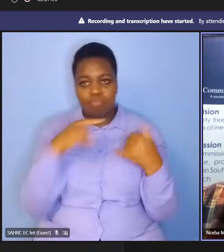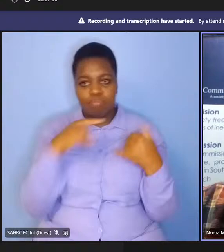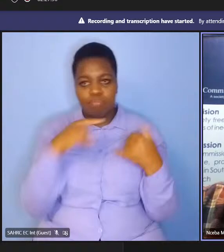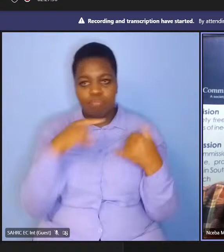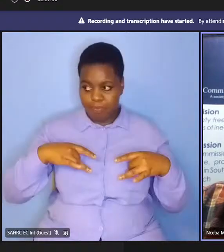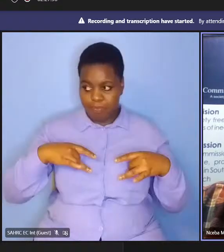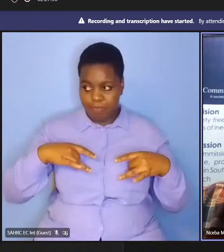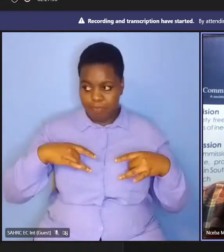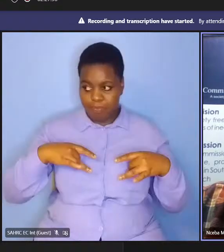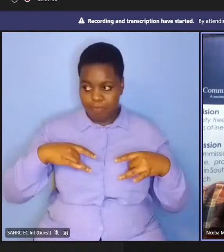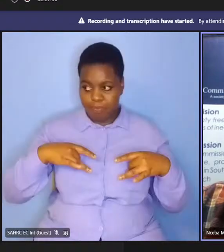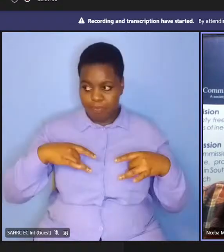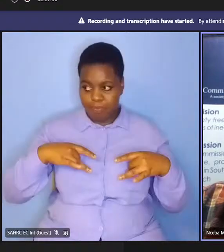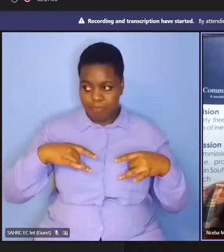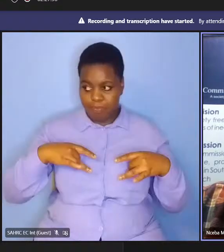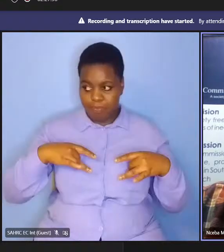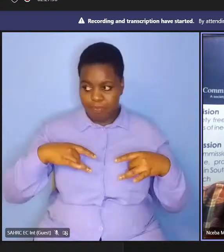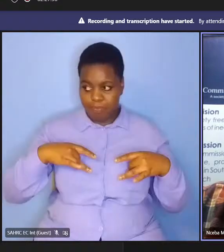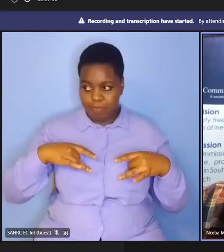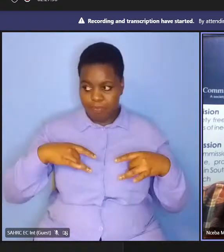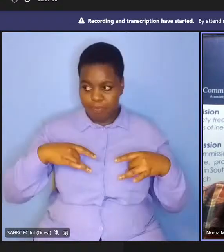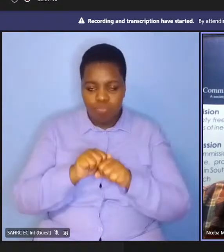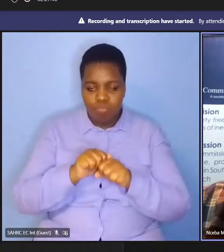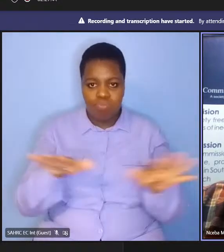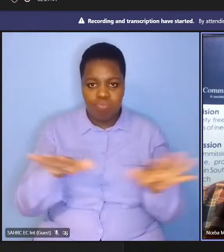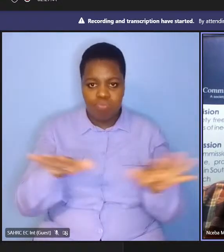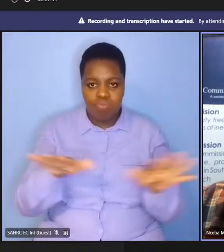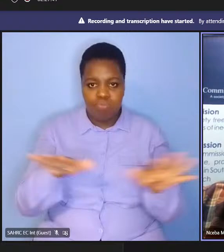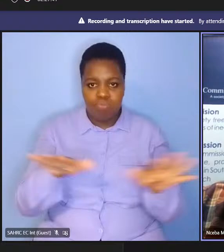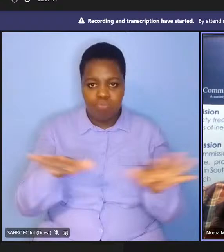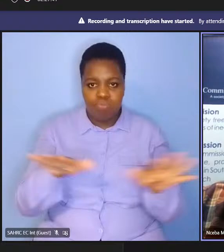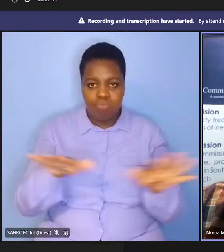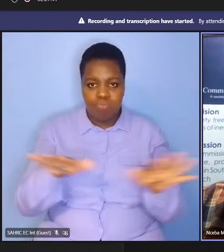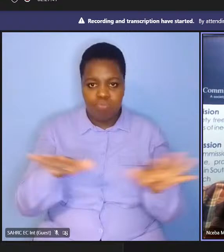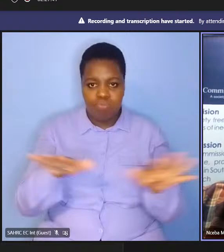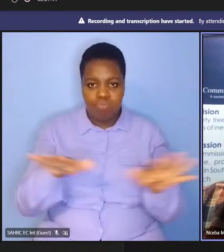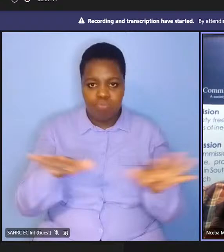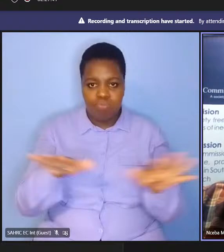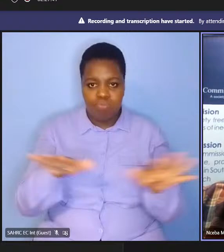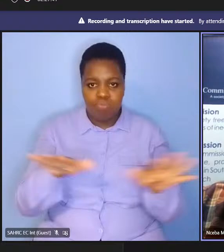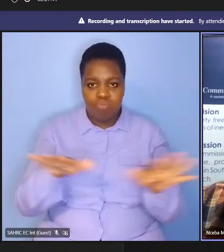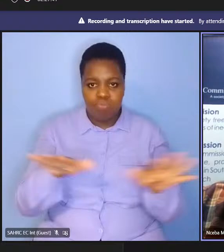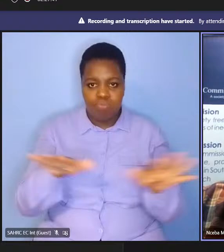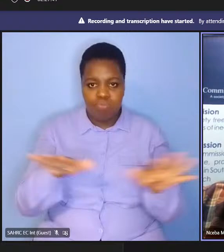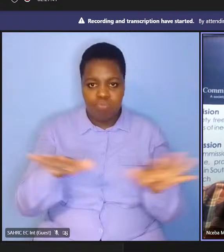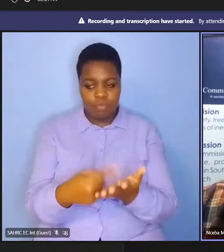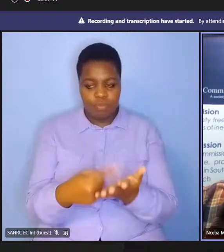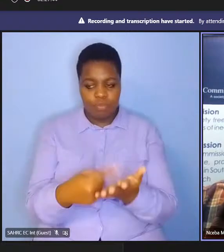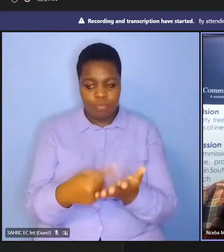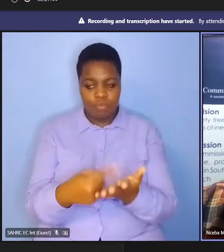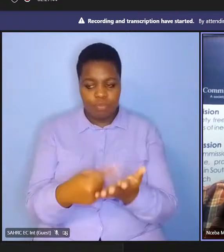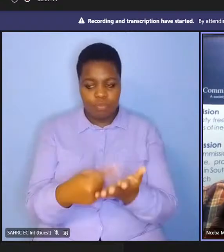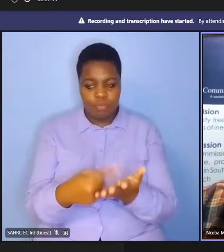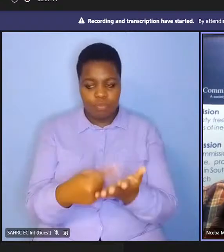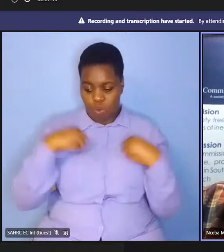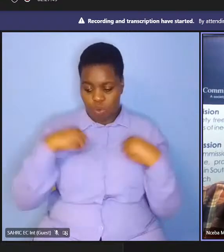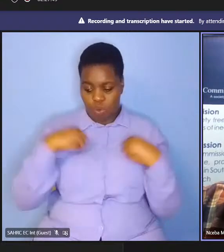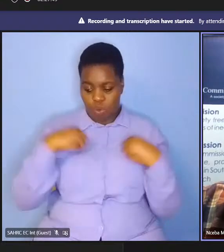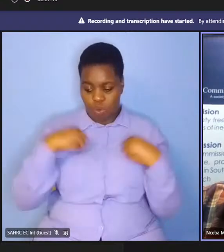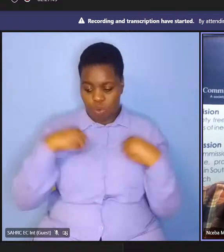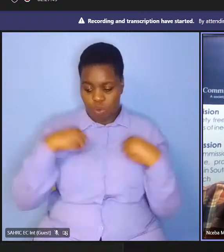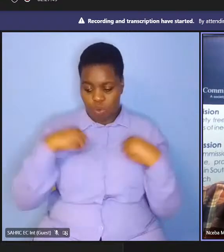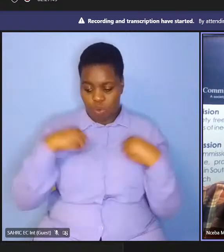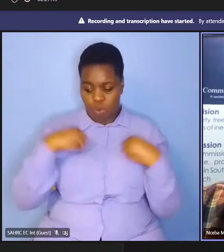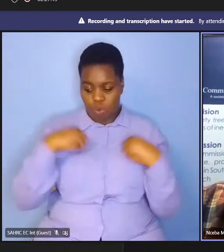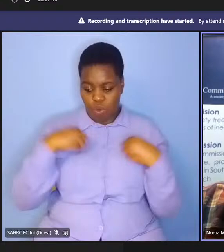and then it will then be made publicly. I will then talk in terms of our own observations as a province